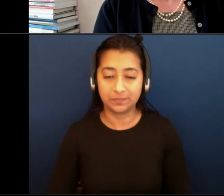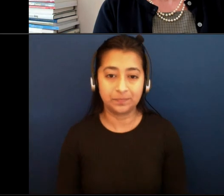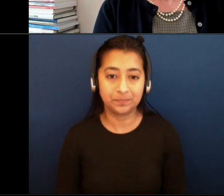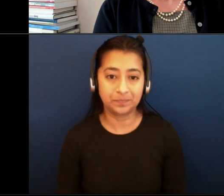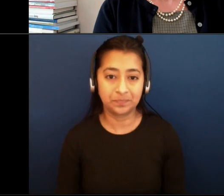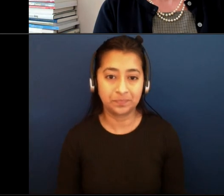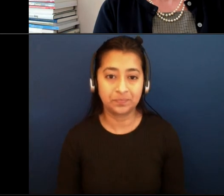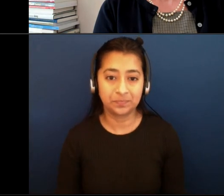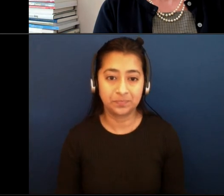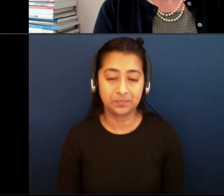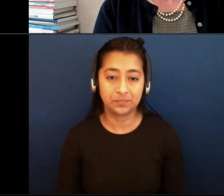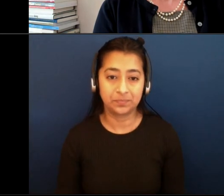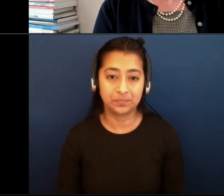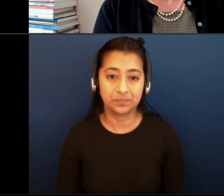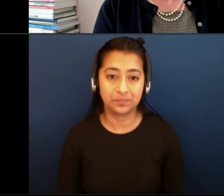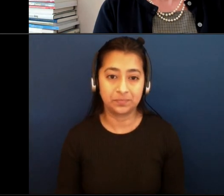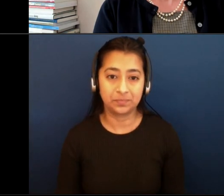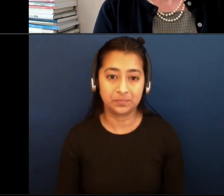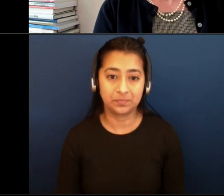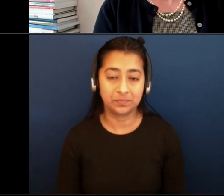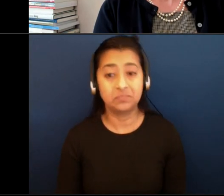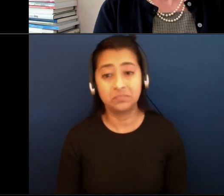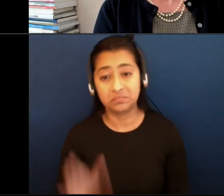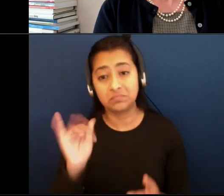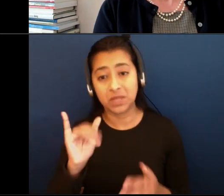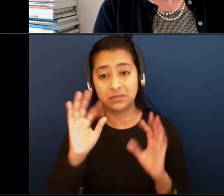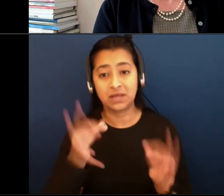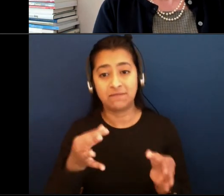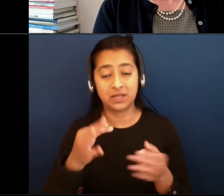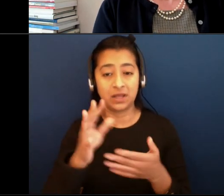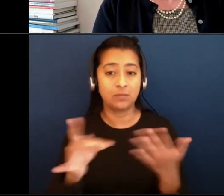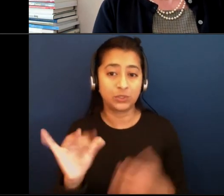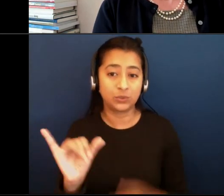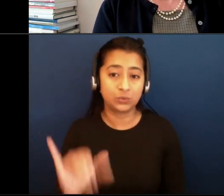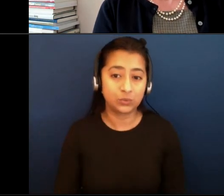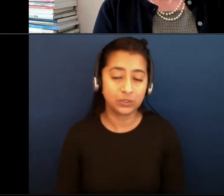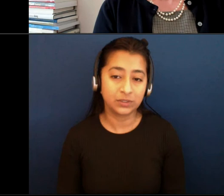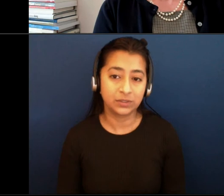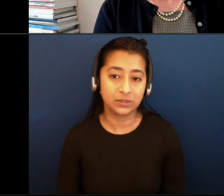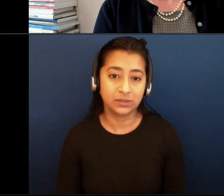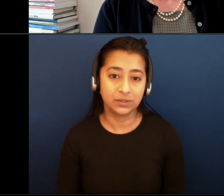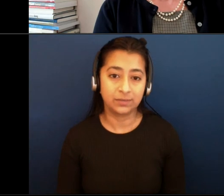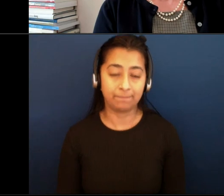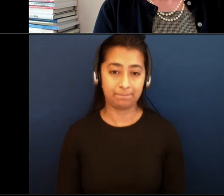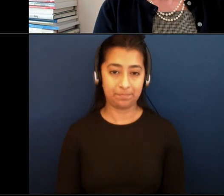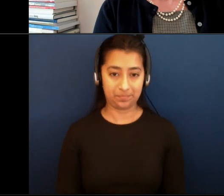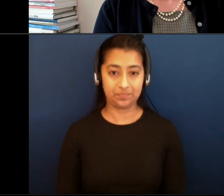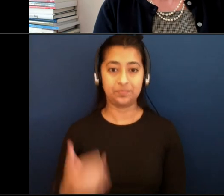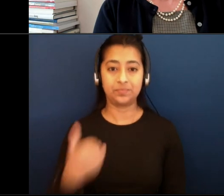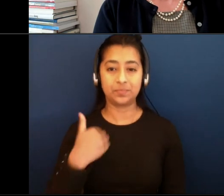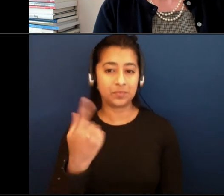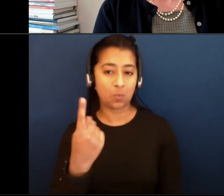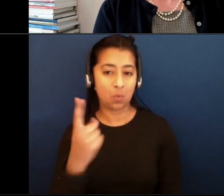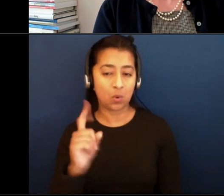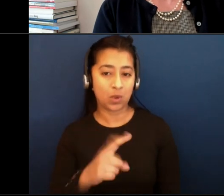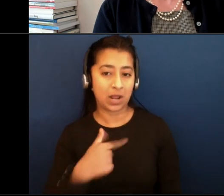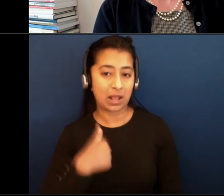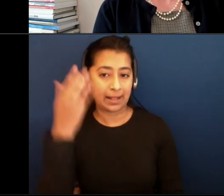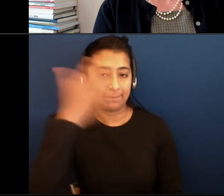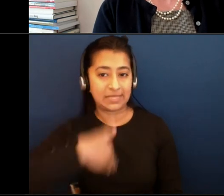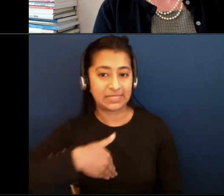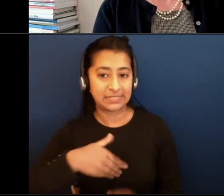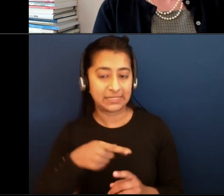that is certainly an option, certainly is. So here's one question, Colleen, that I had missed, and then